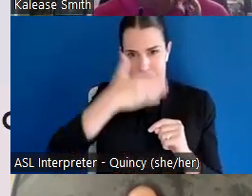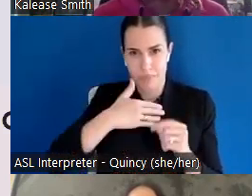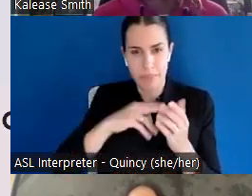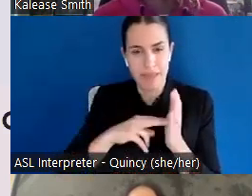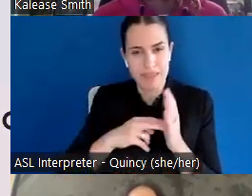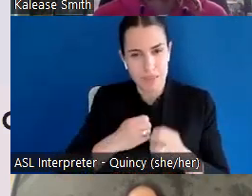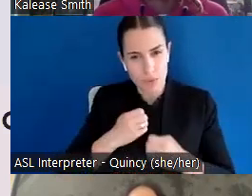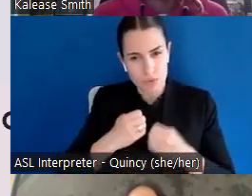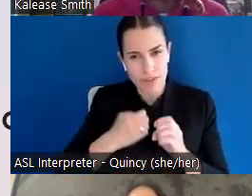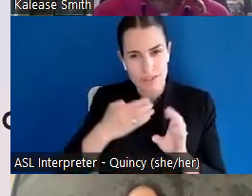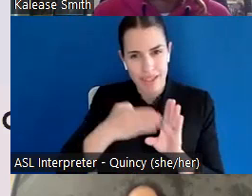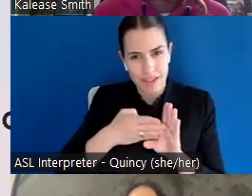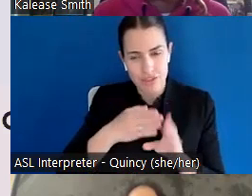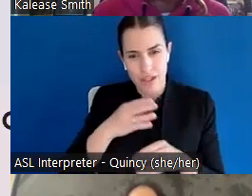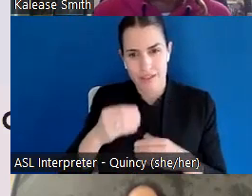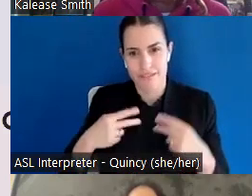some physical.